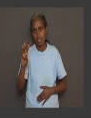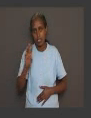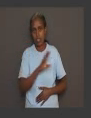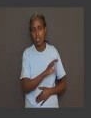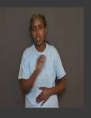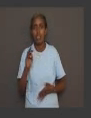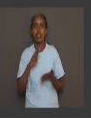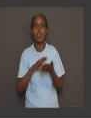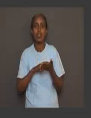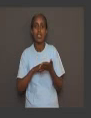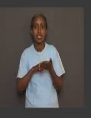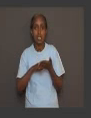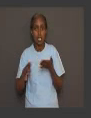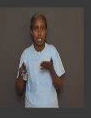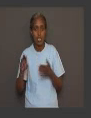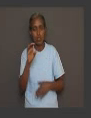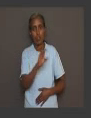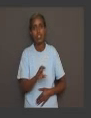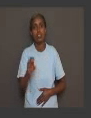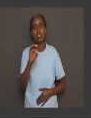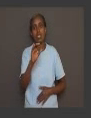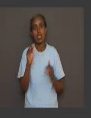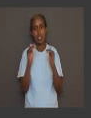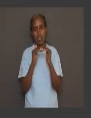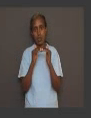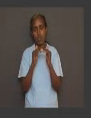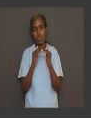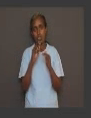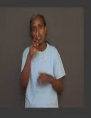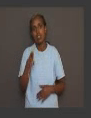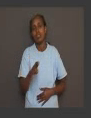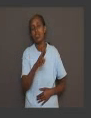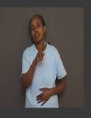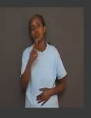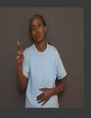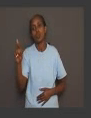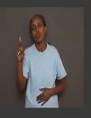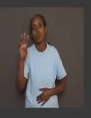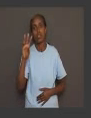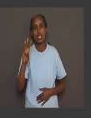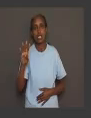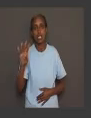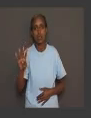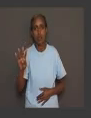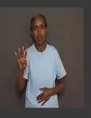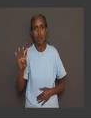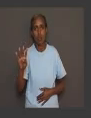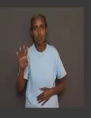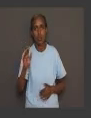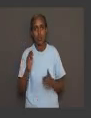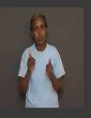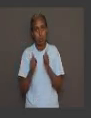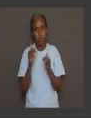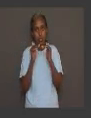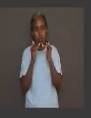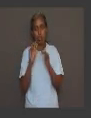the radius of the circle is the square root of 64, which